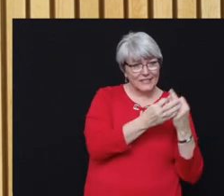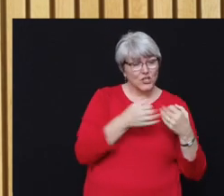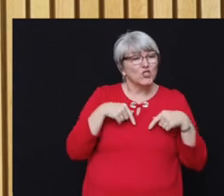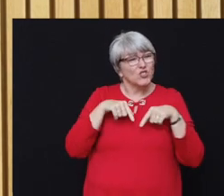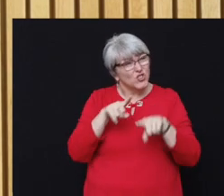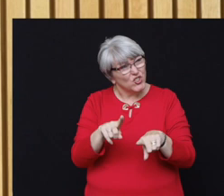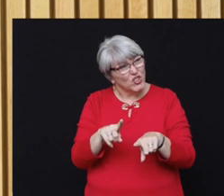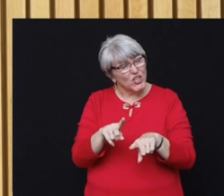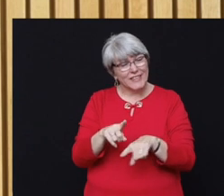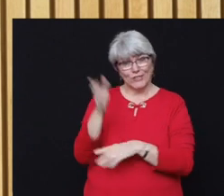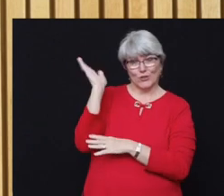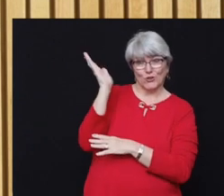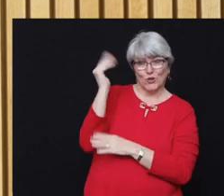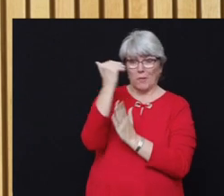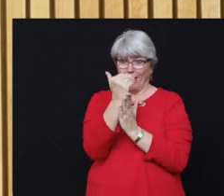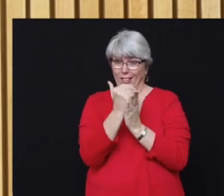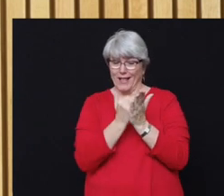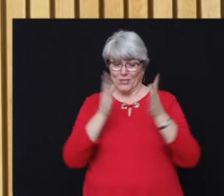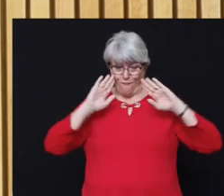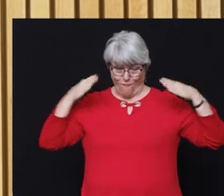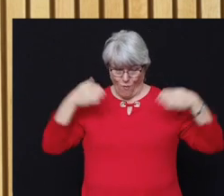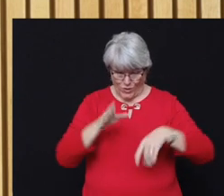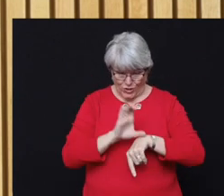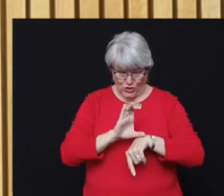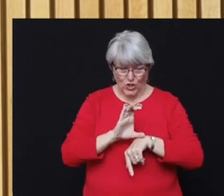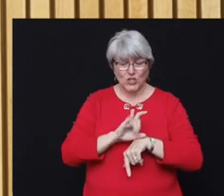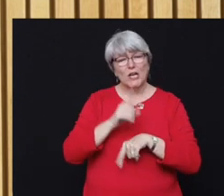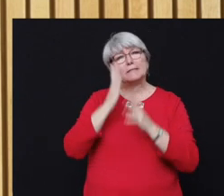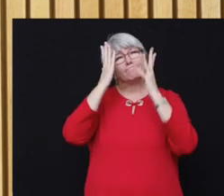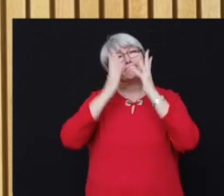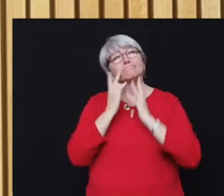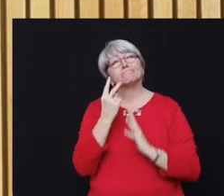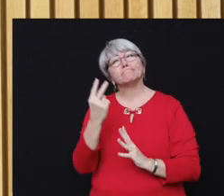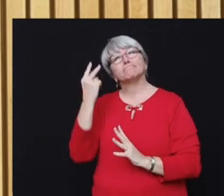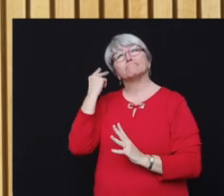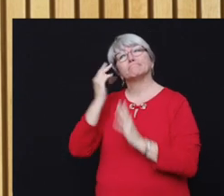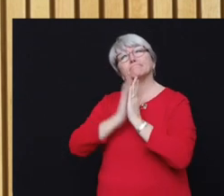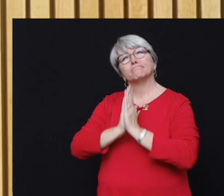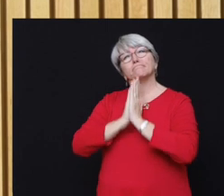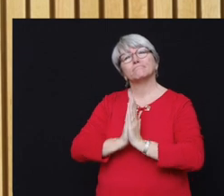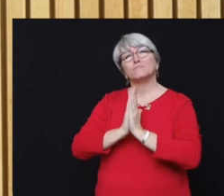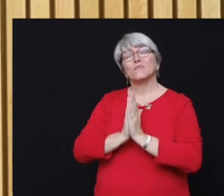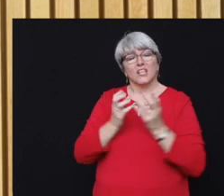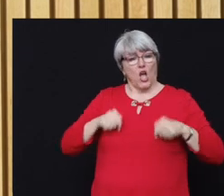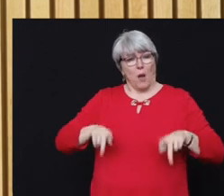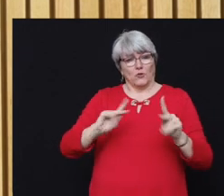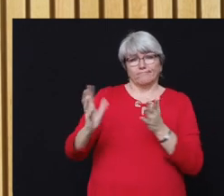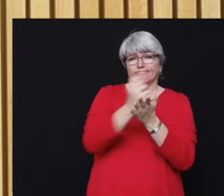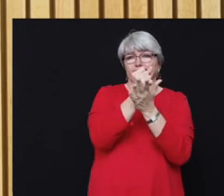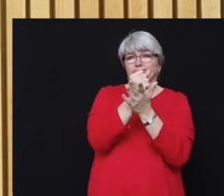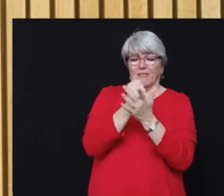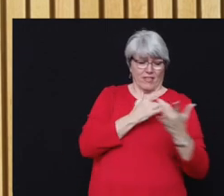during this sermon series and this season where we're focusing as a church on lament, It's an opportunity for us as a church to bring the things